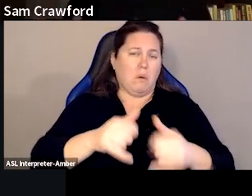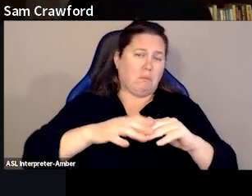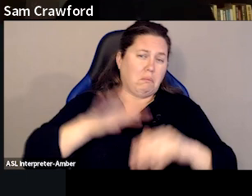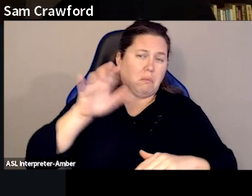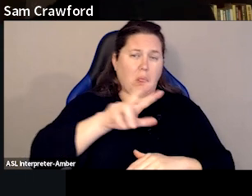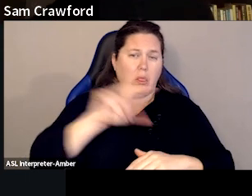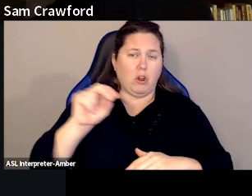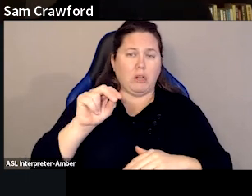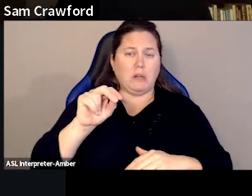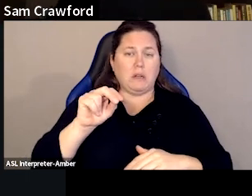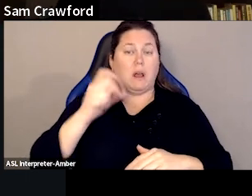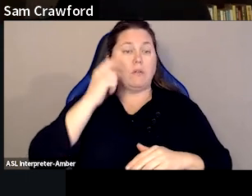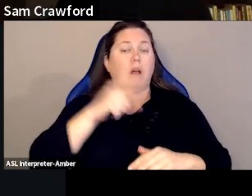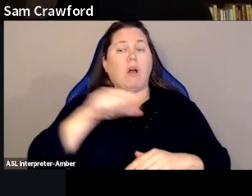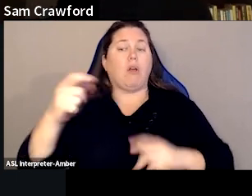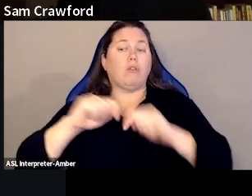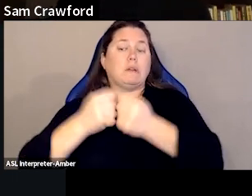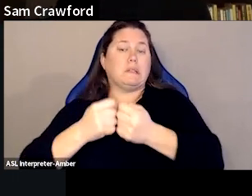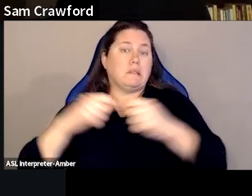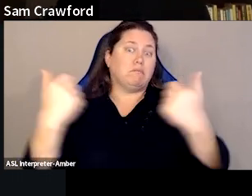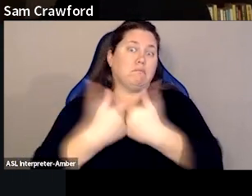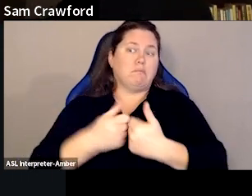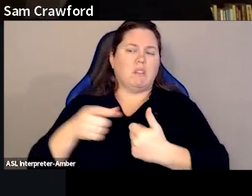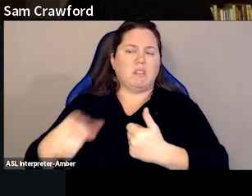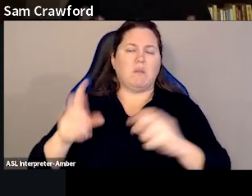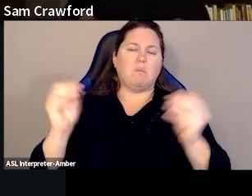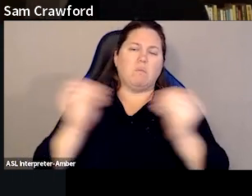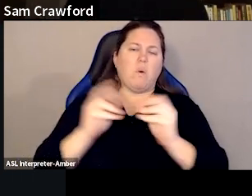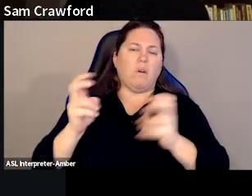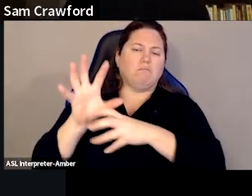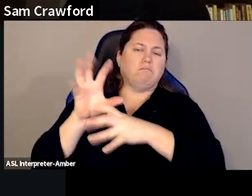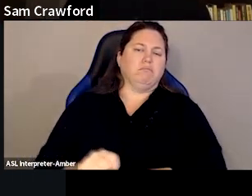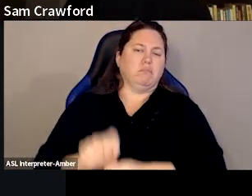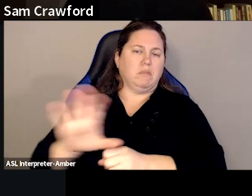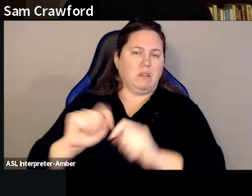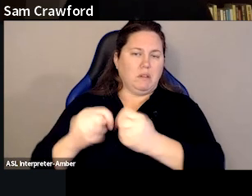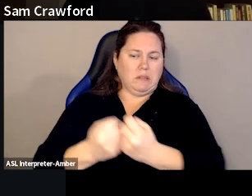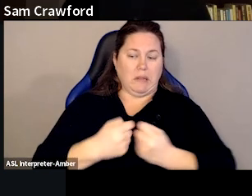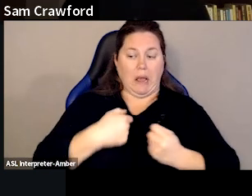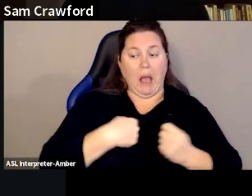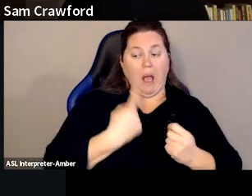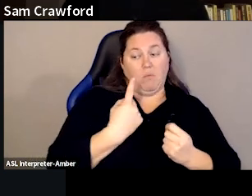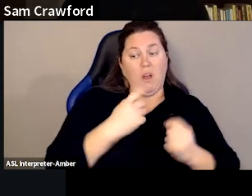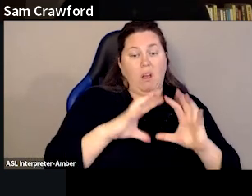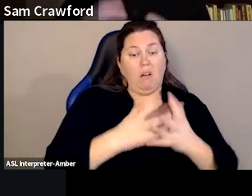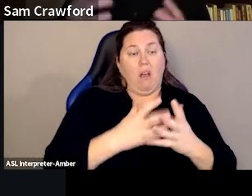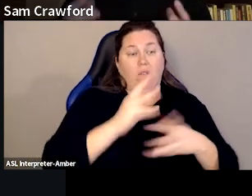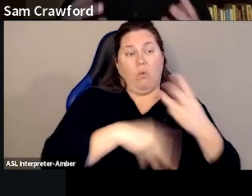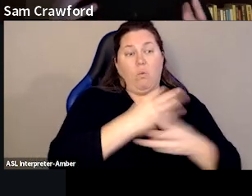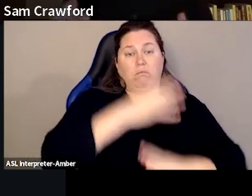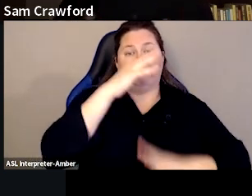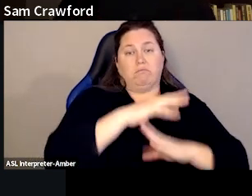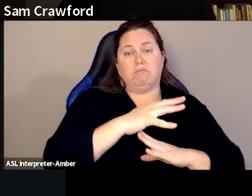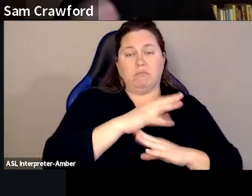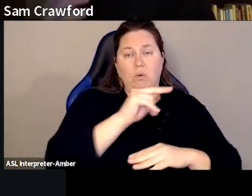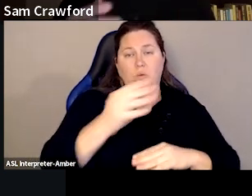call conventional teams. I am one of the world's leading no-code web designers, thanks to it's